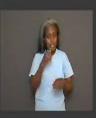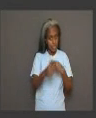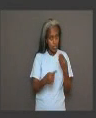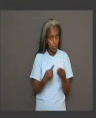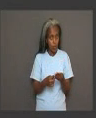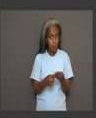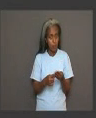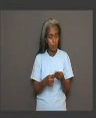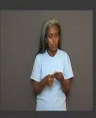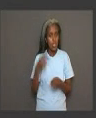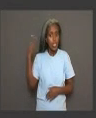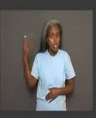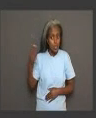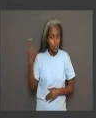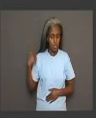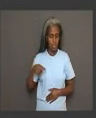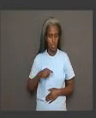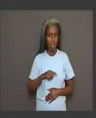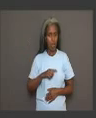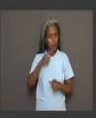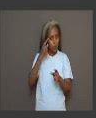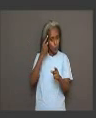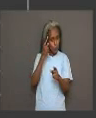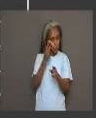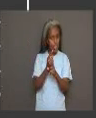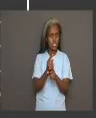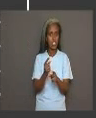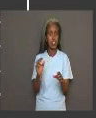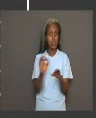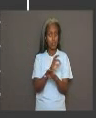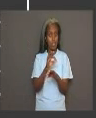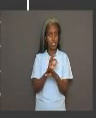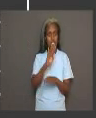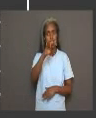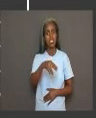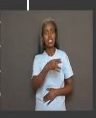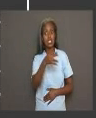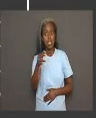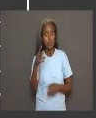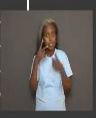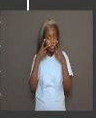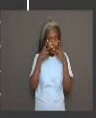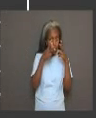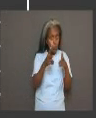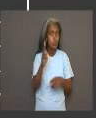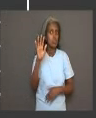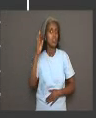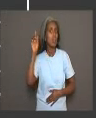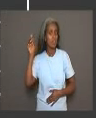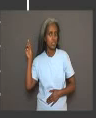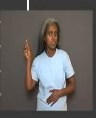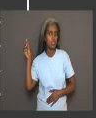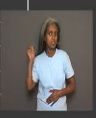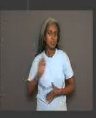Therefore, using our correction factor, the table looks like this.